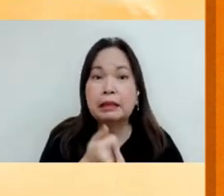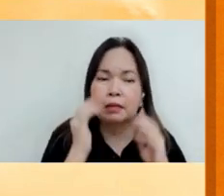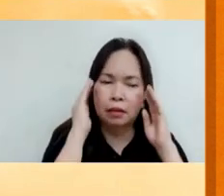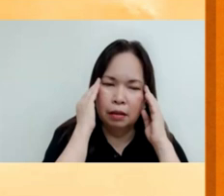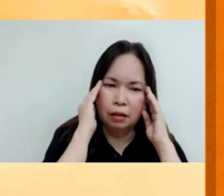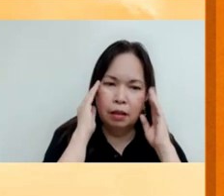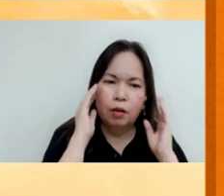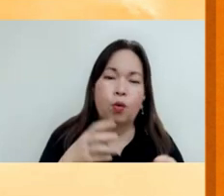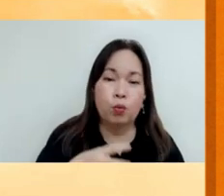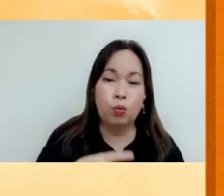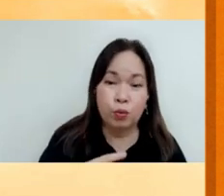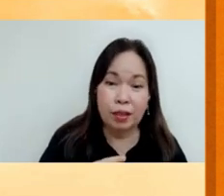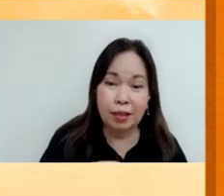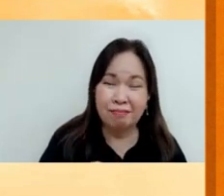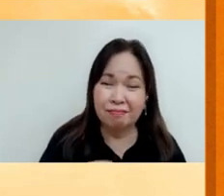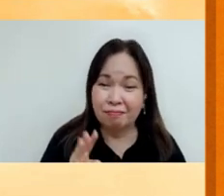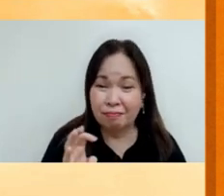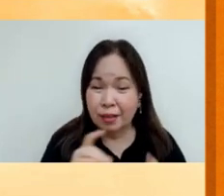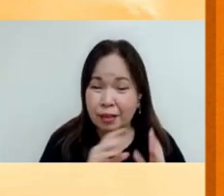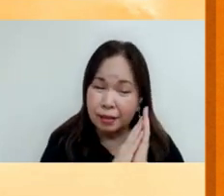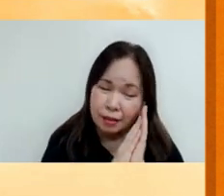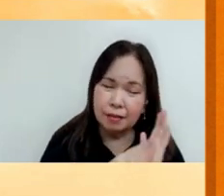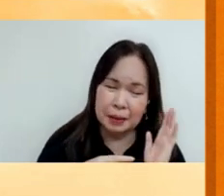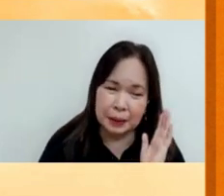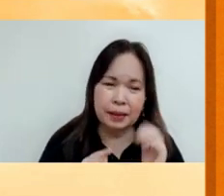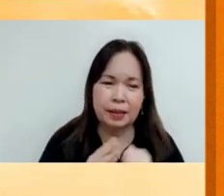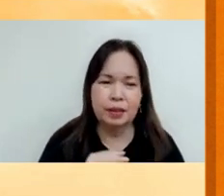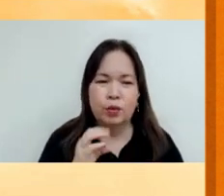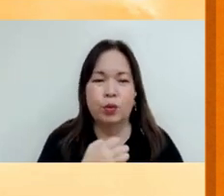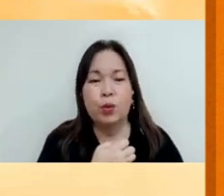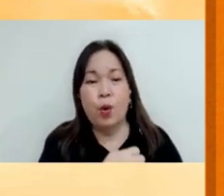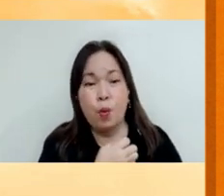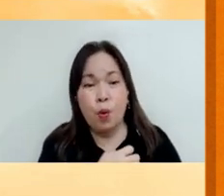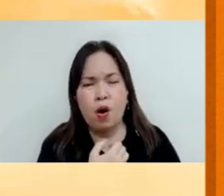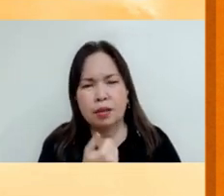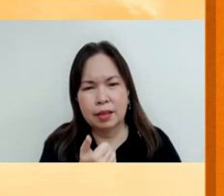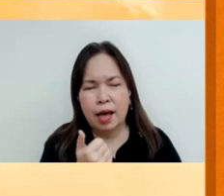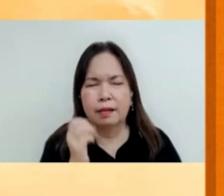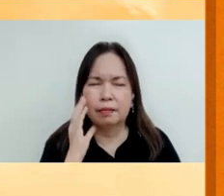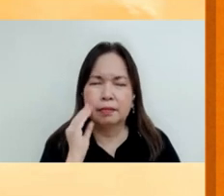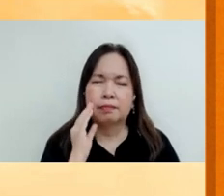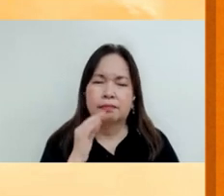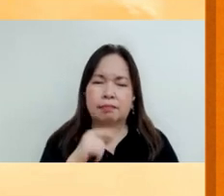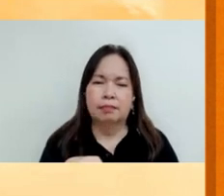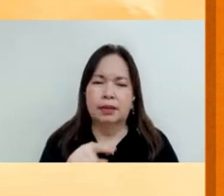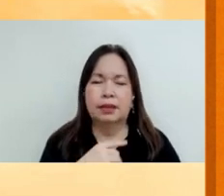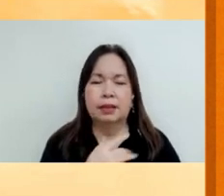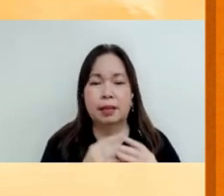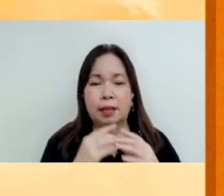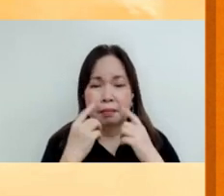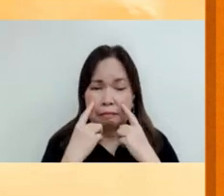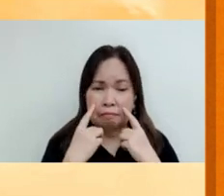bedwetting, that could still happen. Emotionally, there could be anger. So for kids, sometimes the sadness isn't